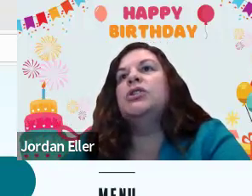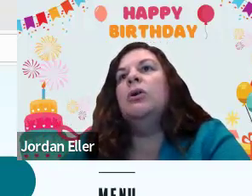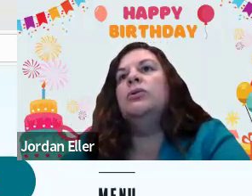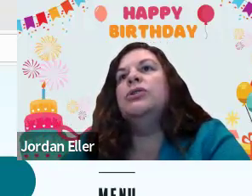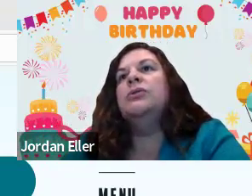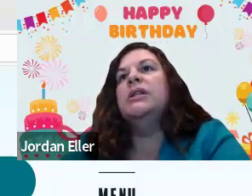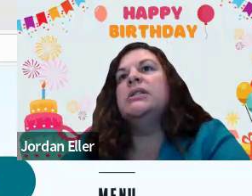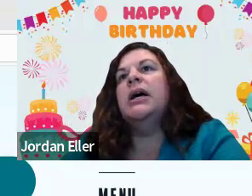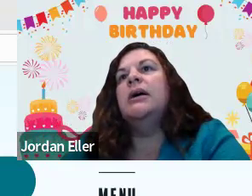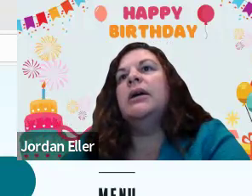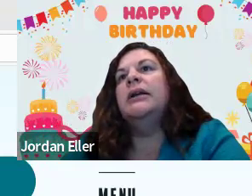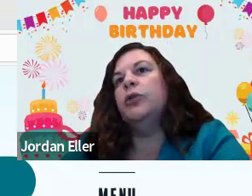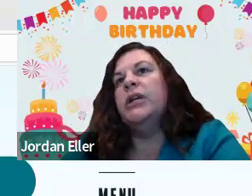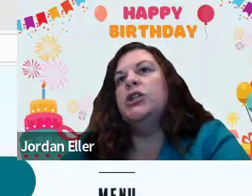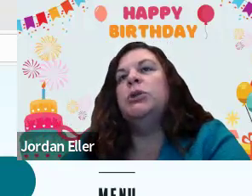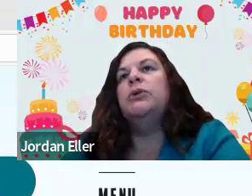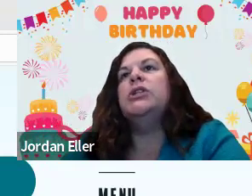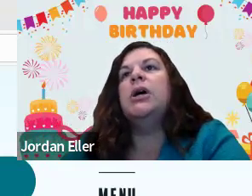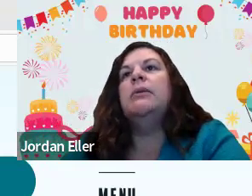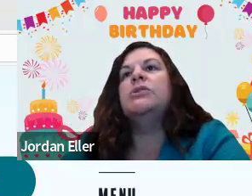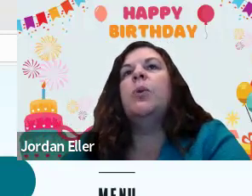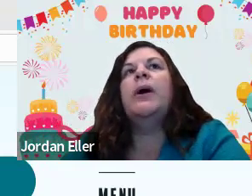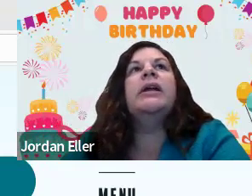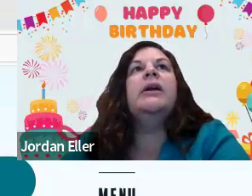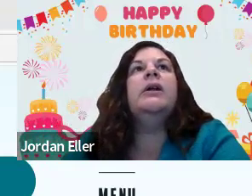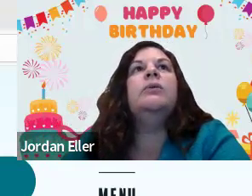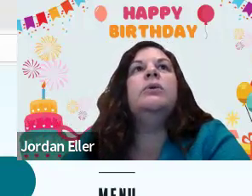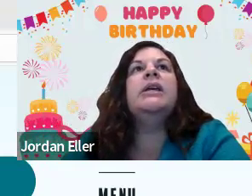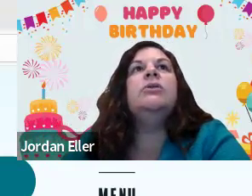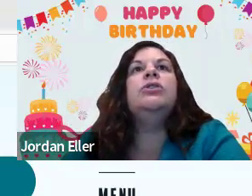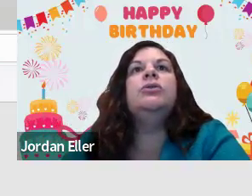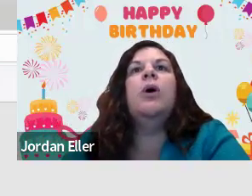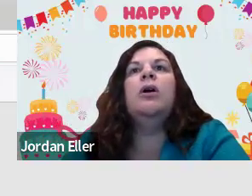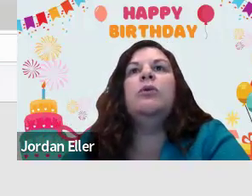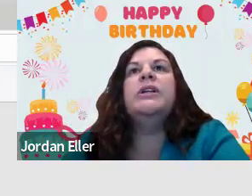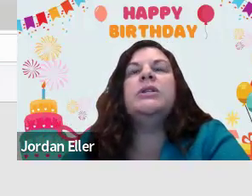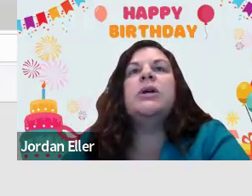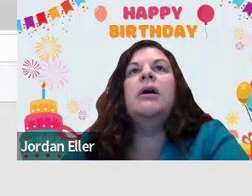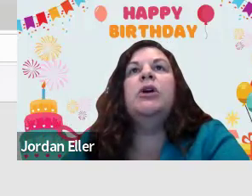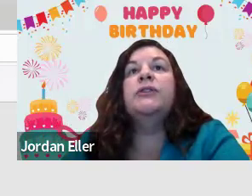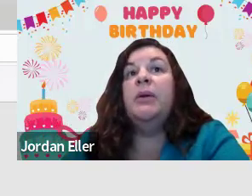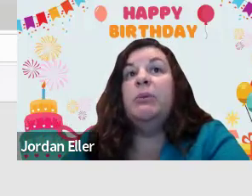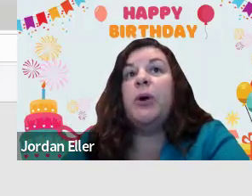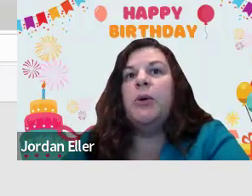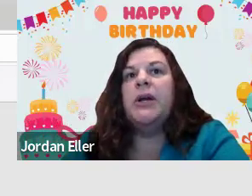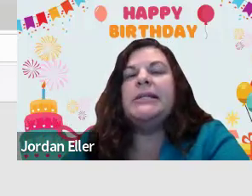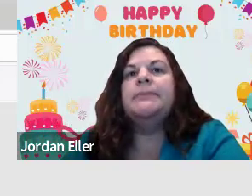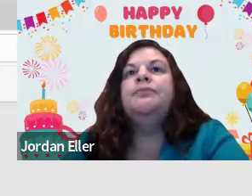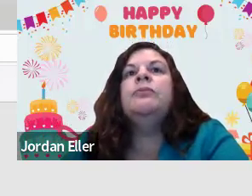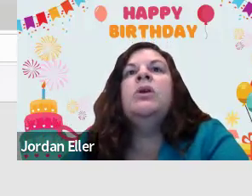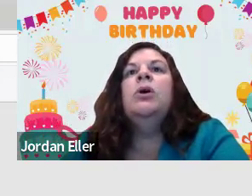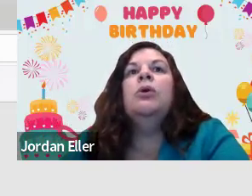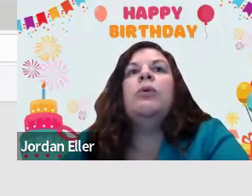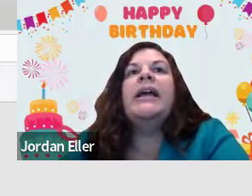would toggle to this kind of greenish bluish square here, and it will take you to our development